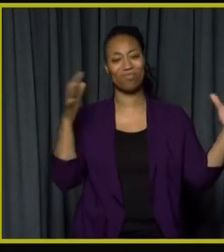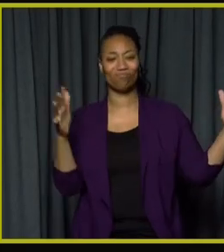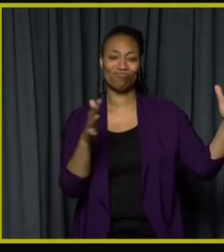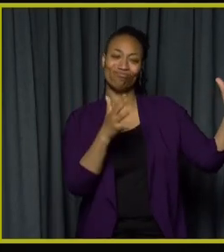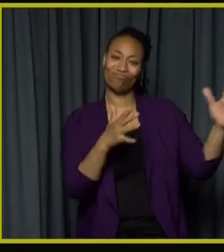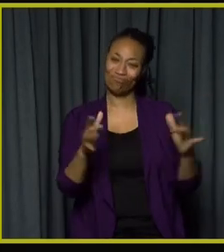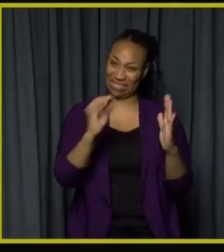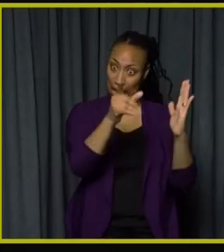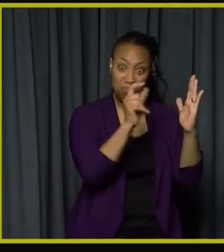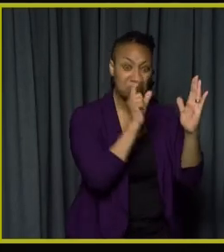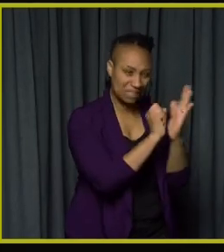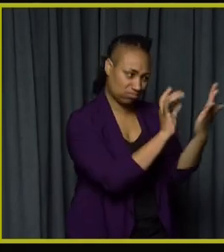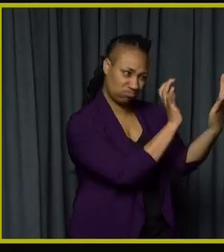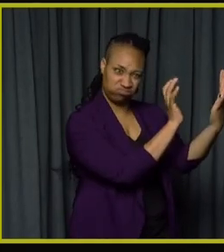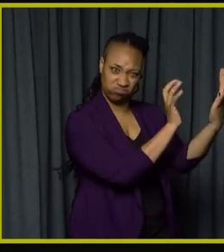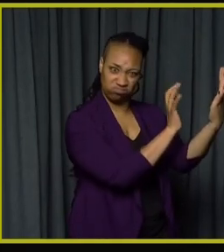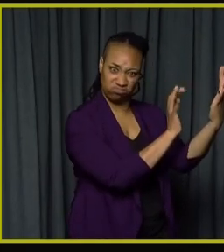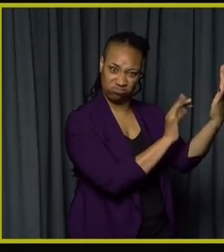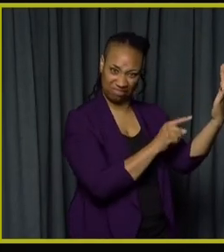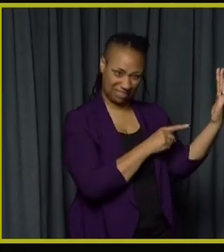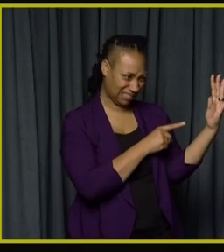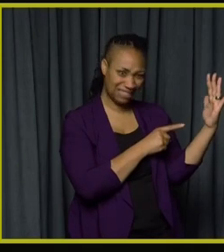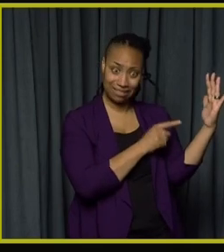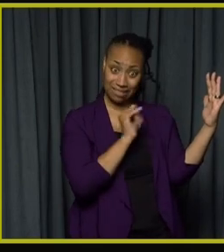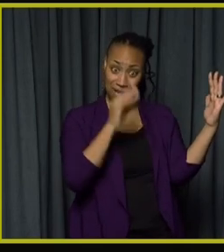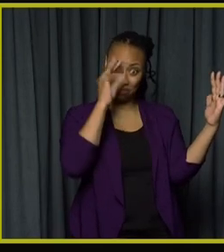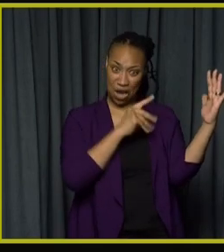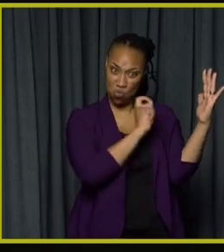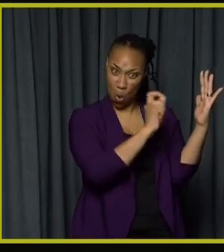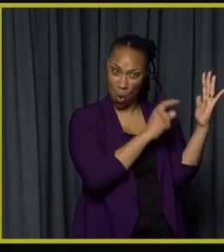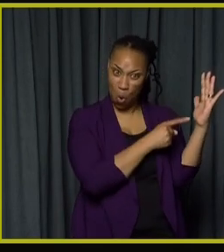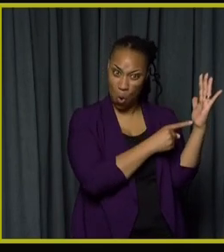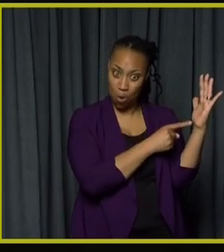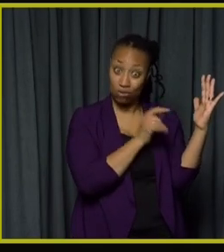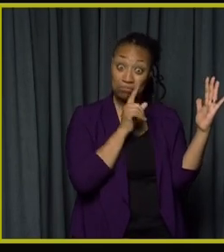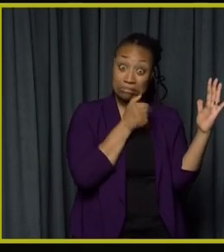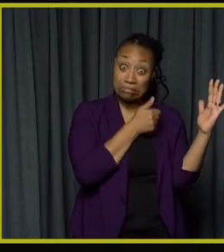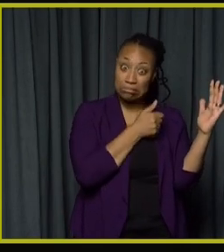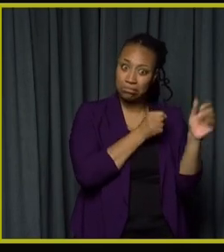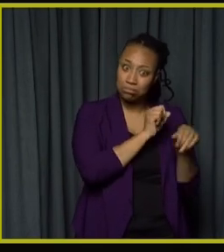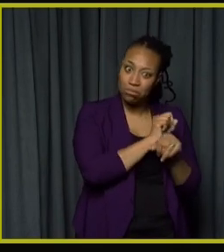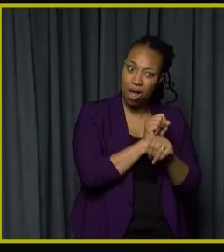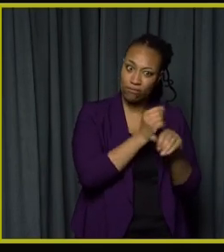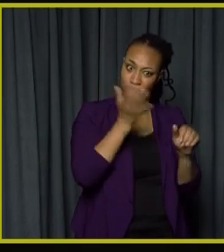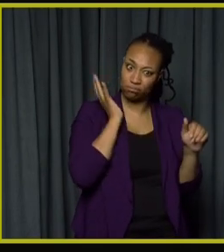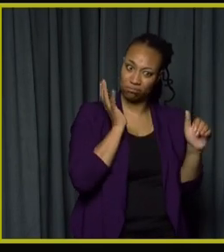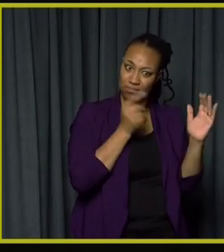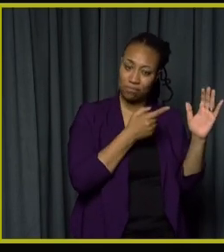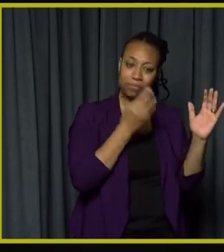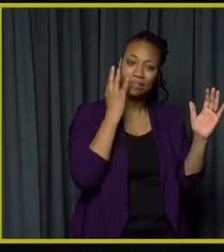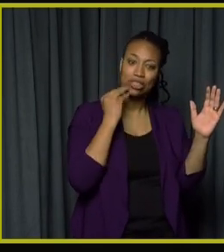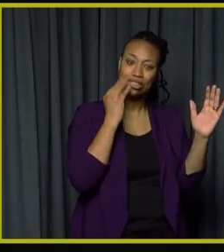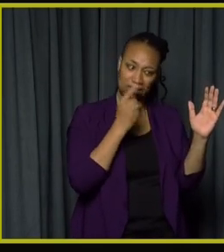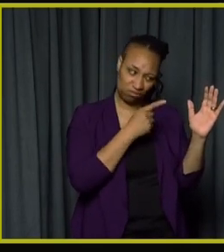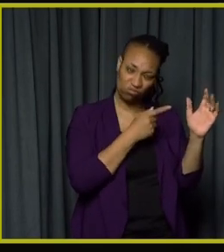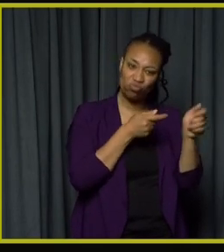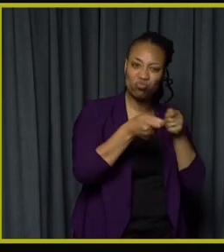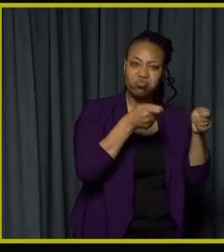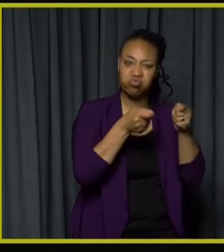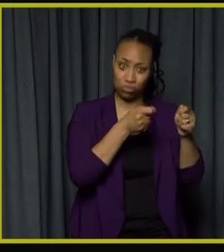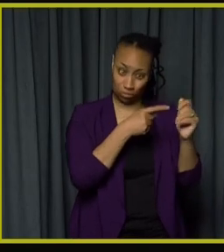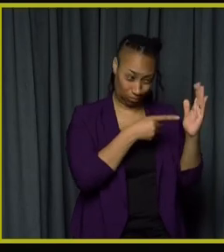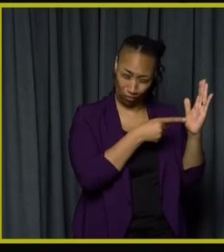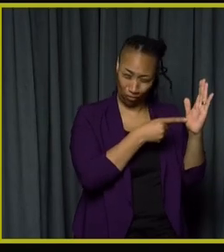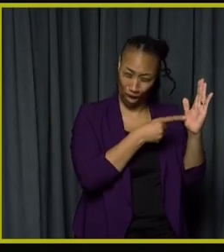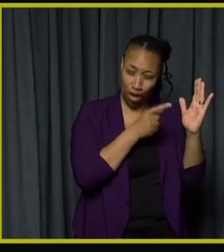words were written by a slaveholder and did not match the social contradictions he and others accepted, the spirit of the